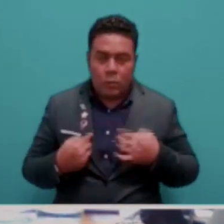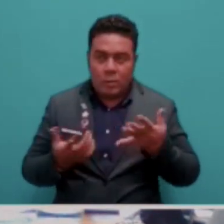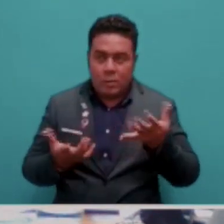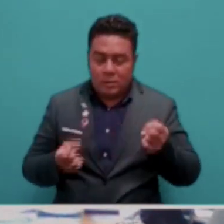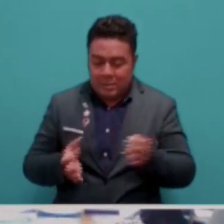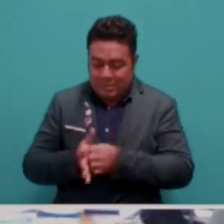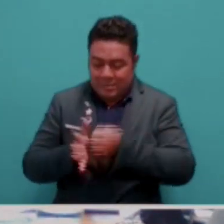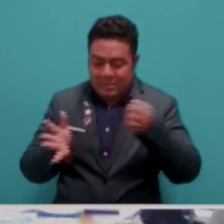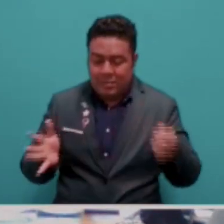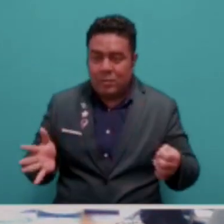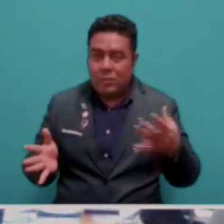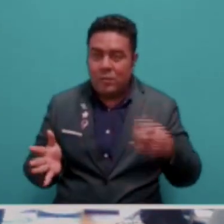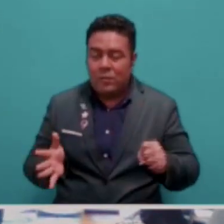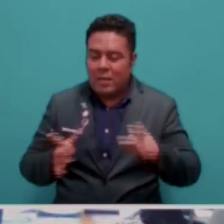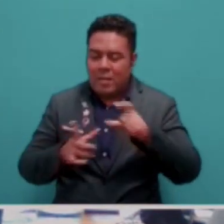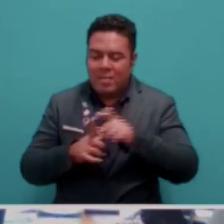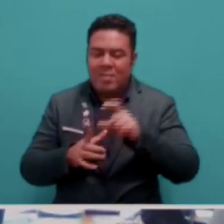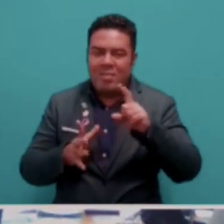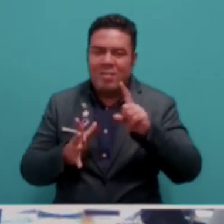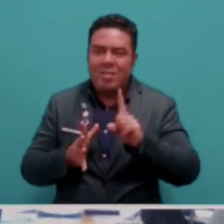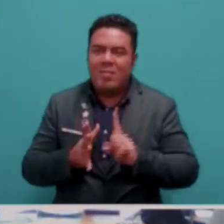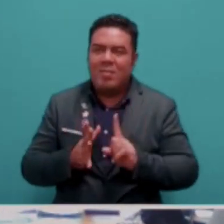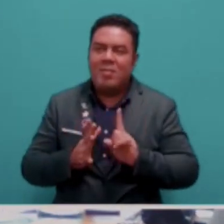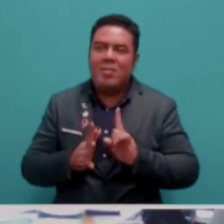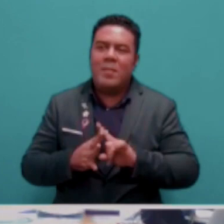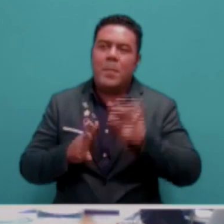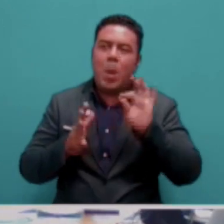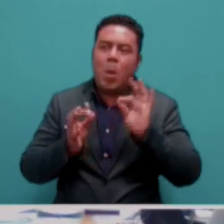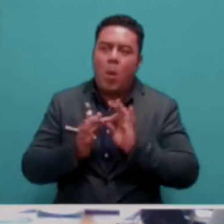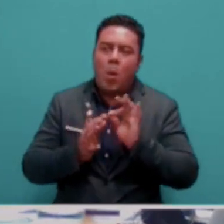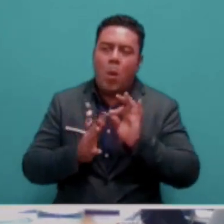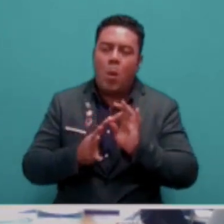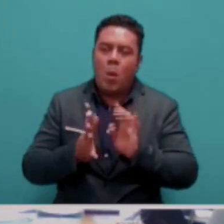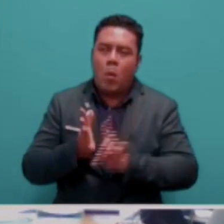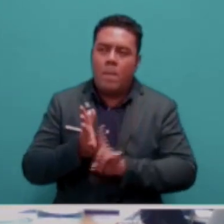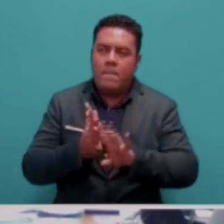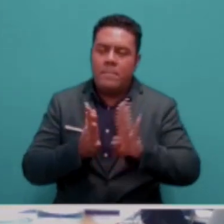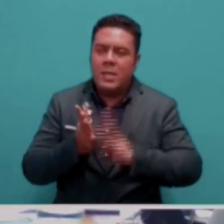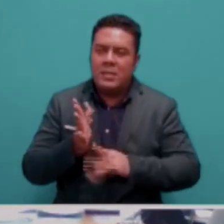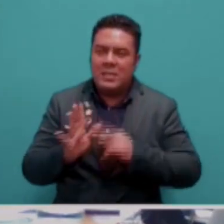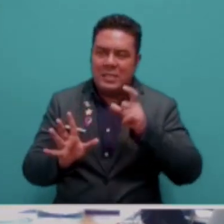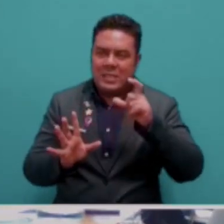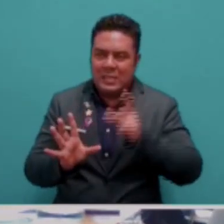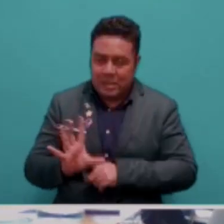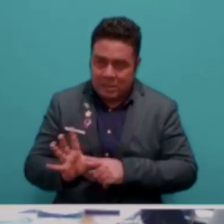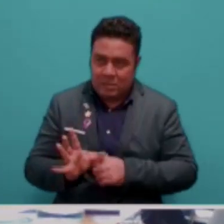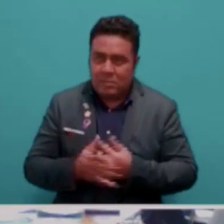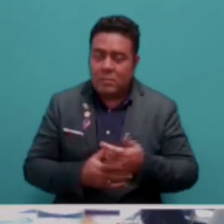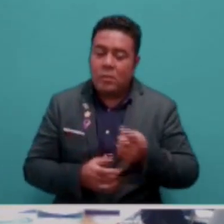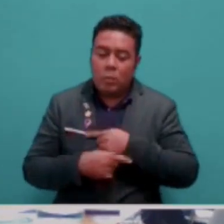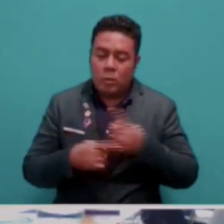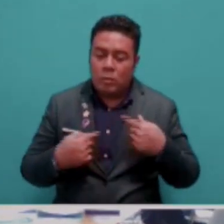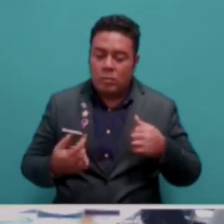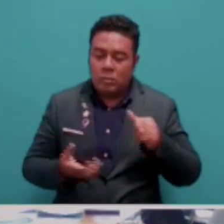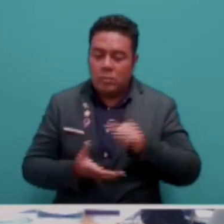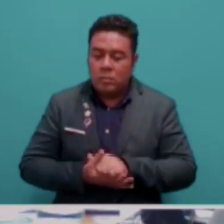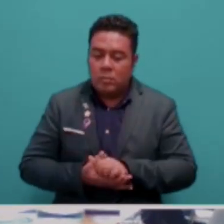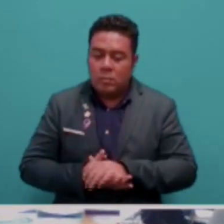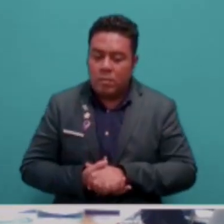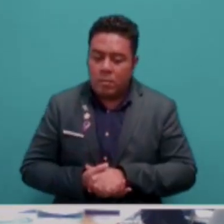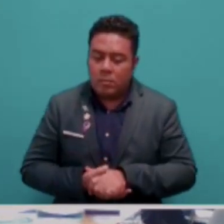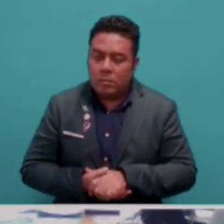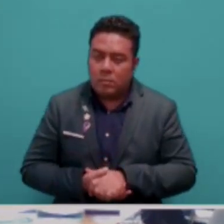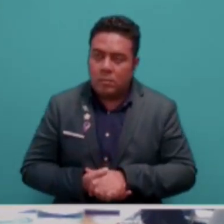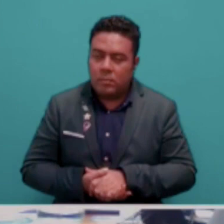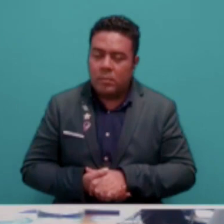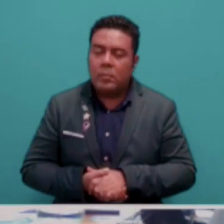extension arm of diplomacy. Mr. Speaker, sir, we don't just go and there are issues that